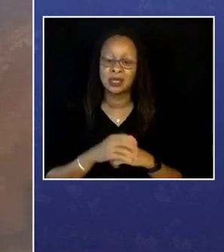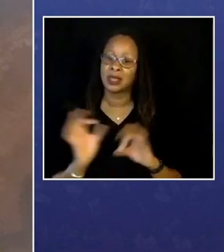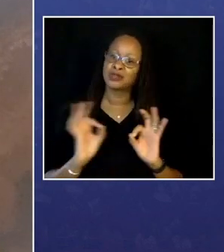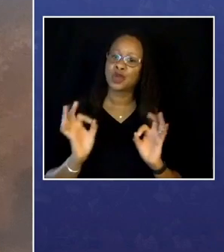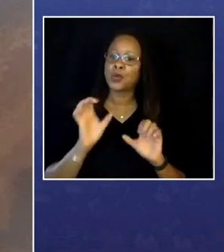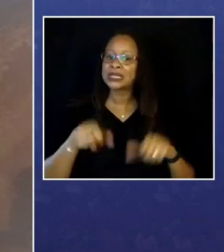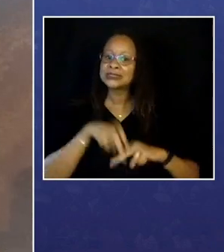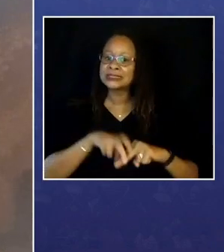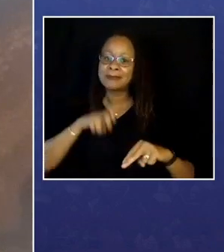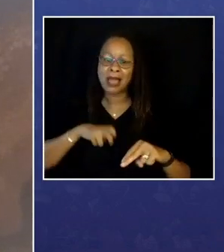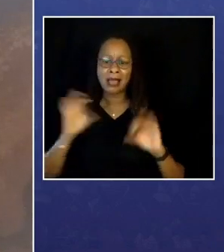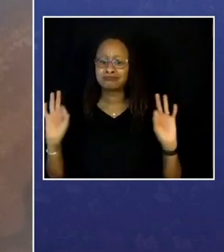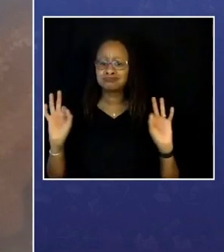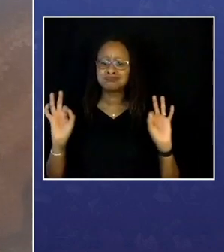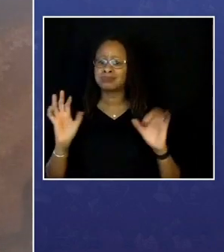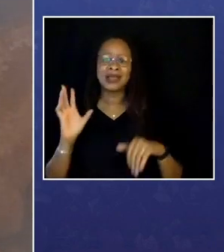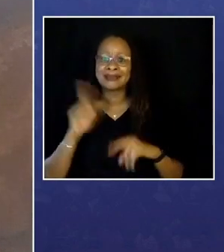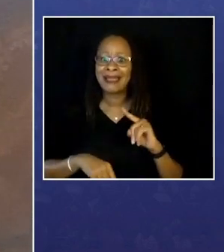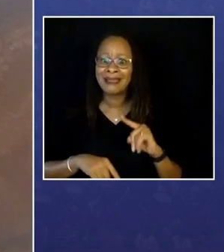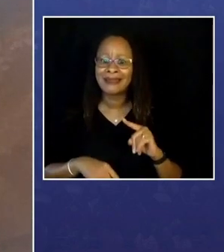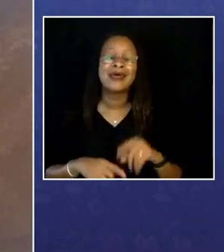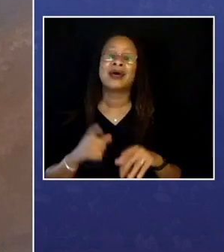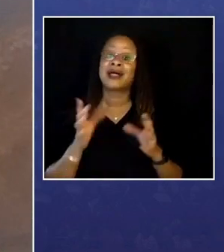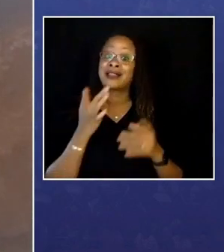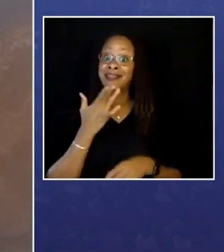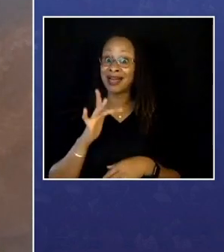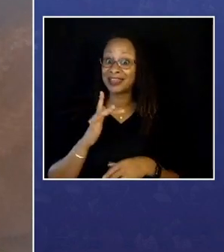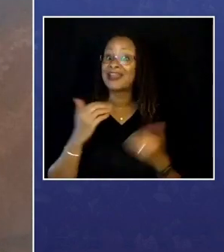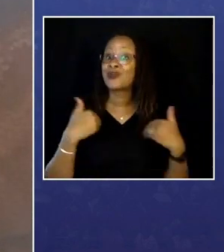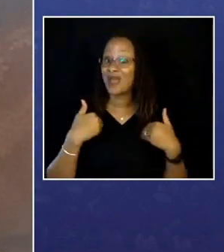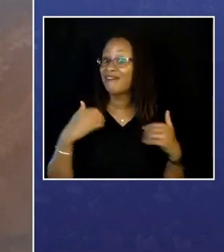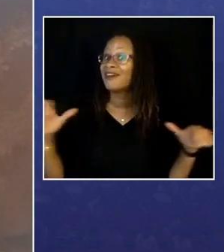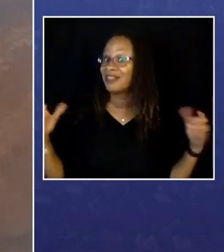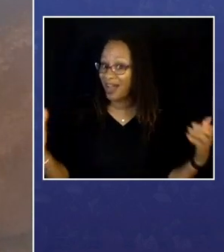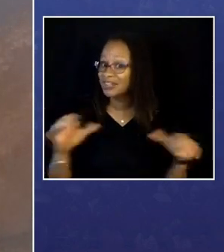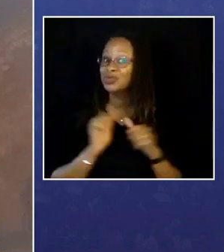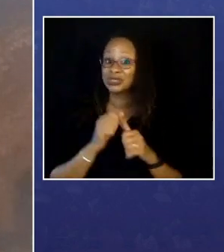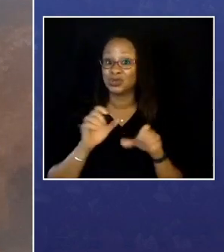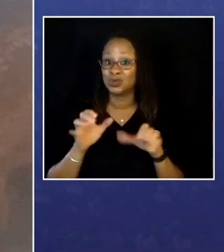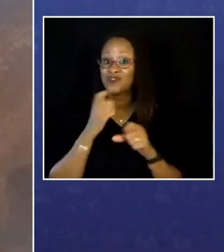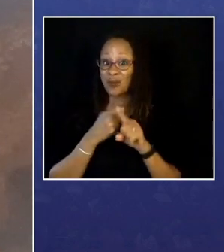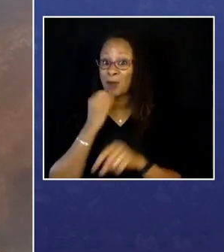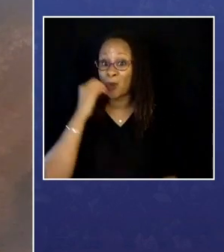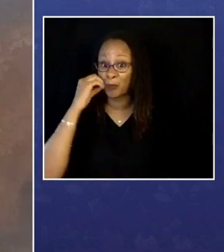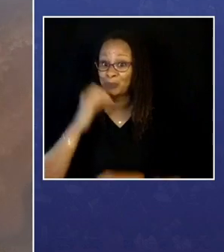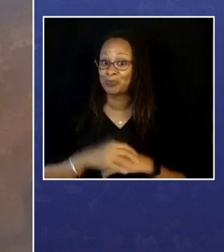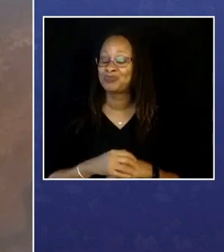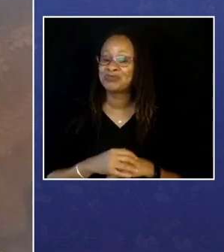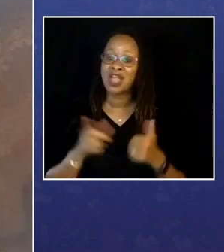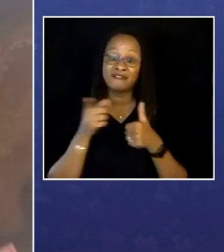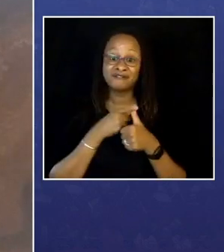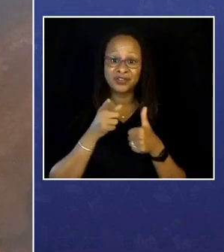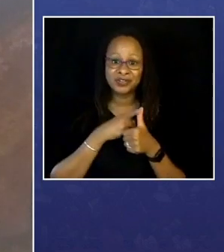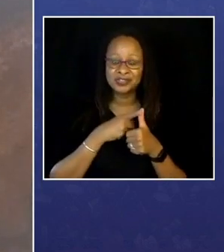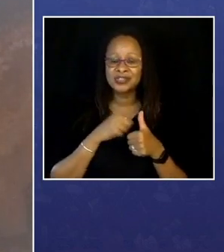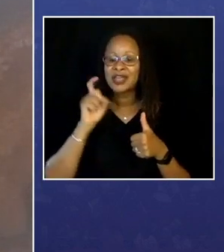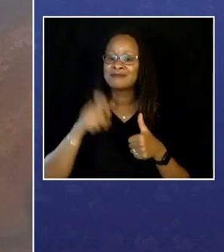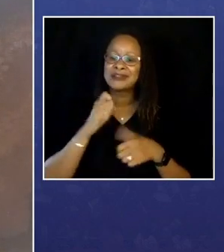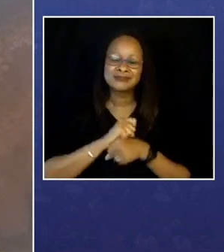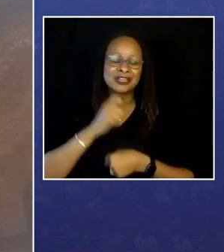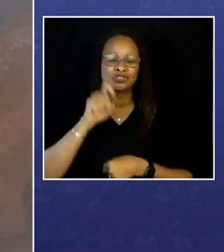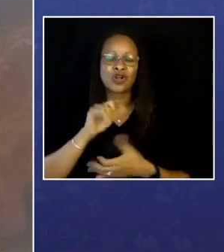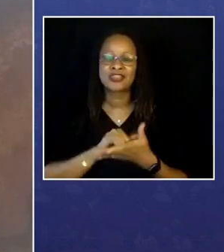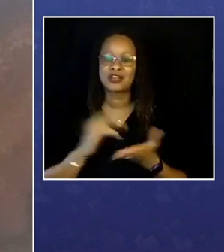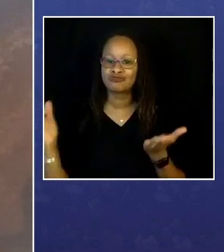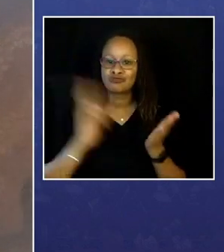No one can sit this one out. So luckily, there's a lot you can do from home. First off, we have to